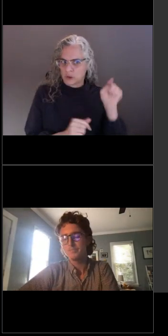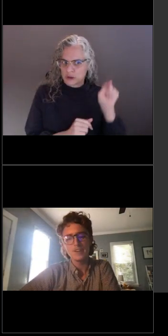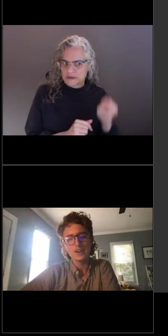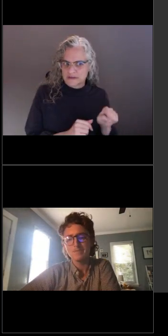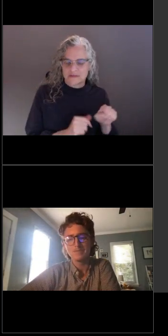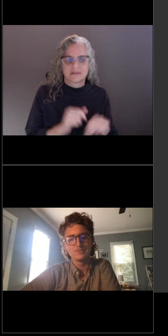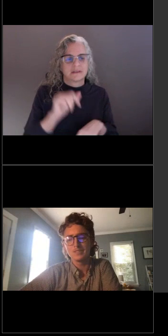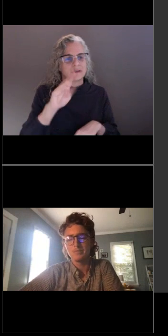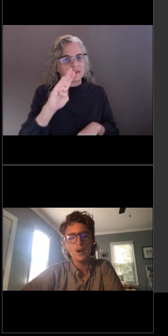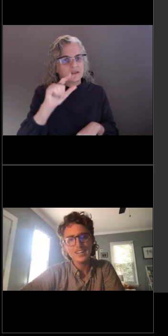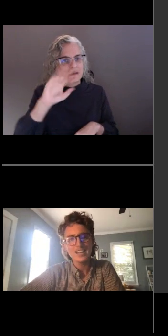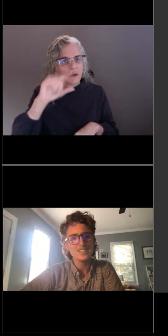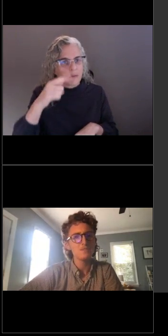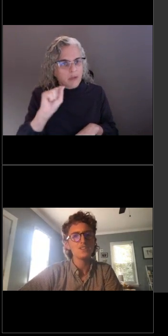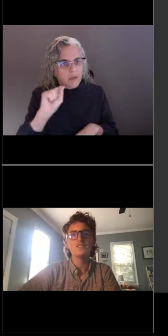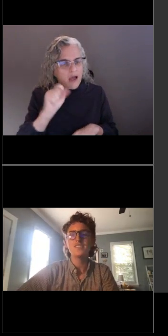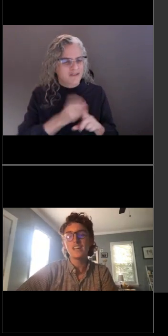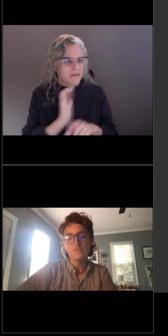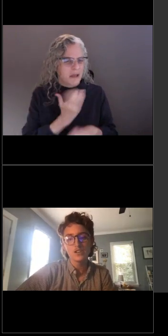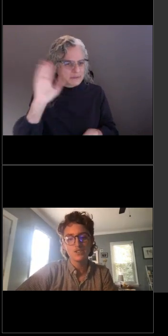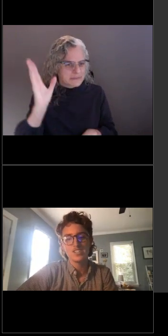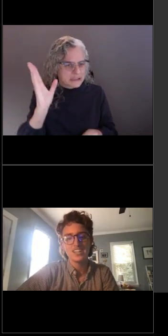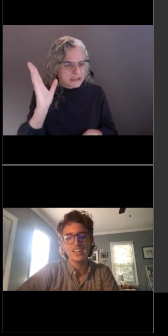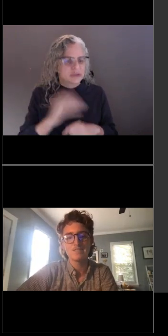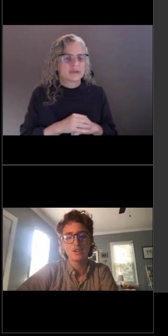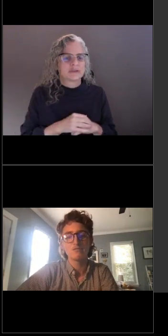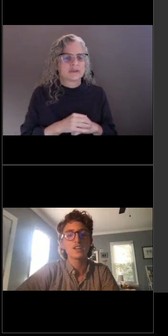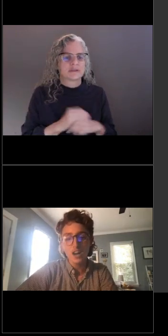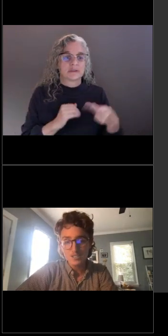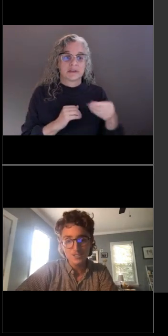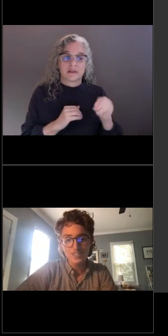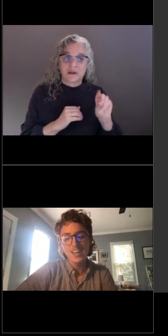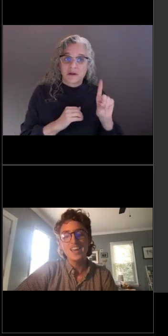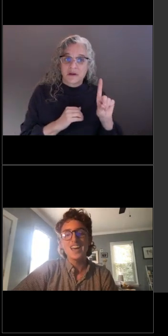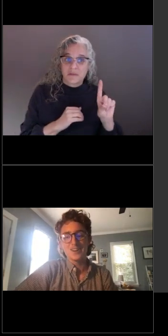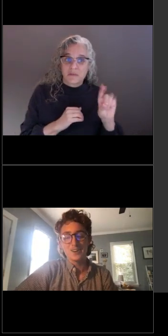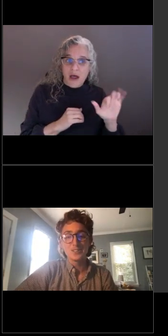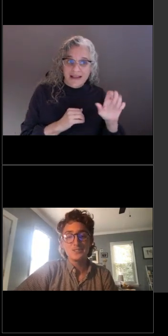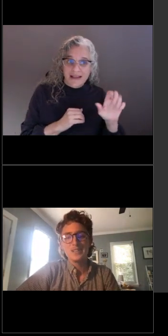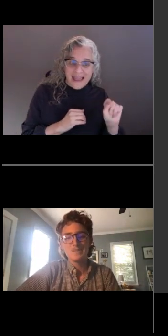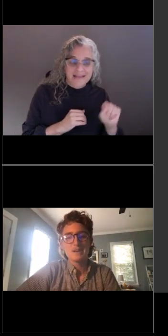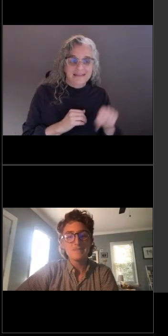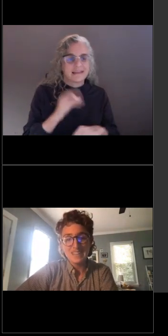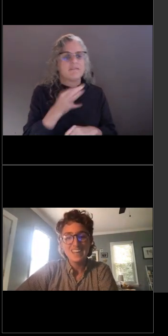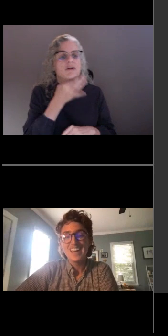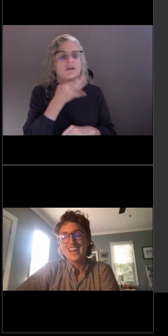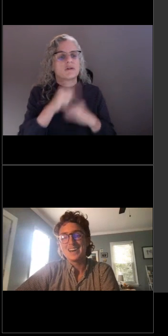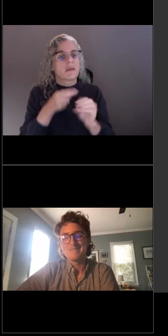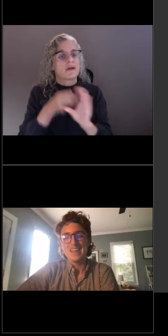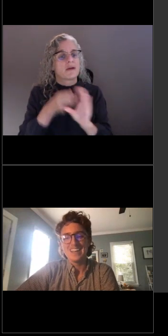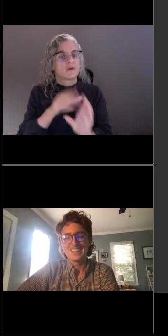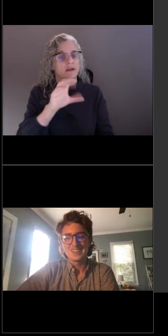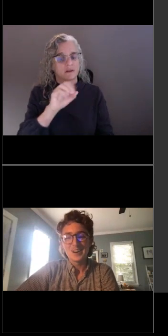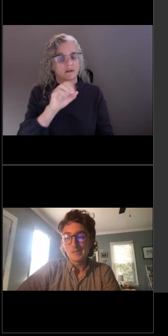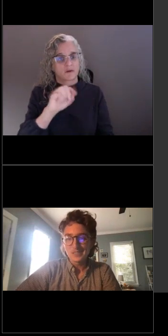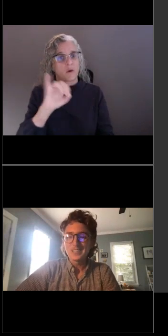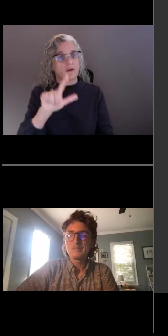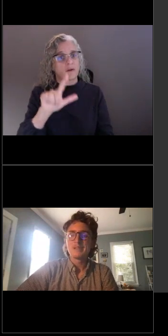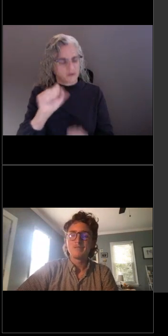some very different podcast episodes. And if you're interested in getting involved with COZIL at all, you can email me,